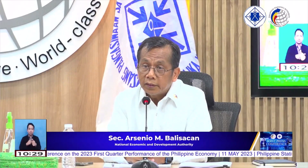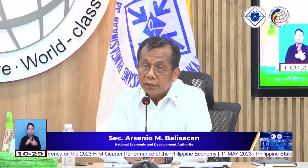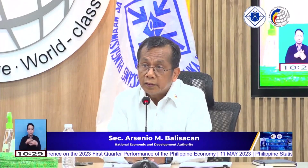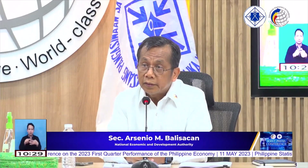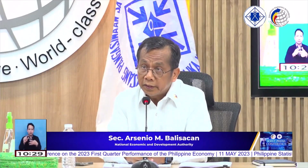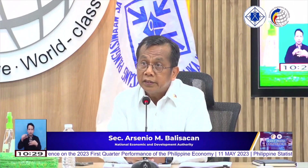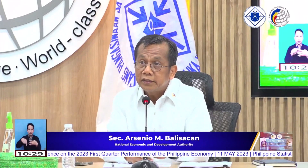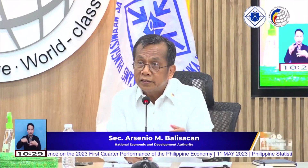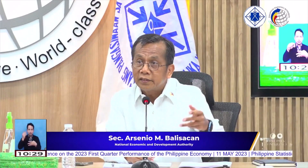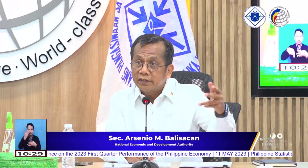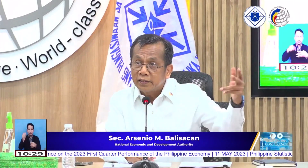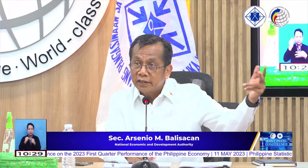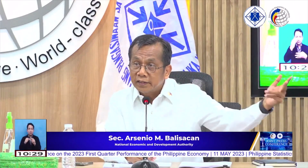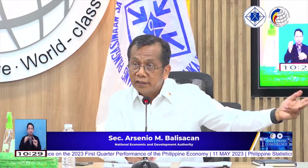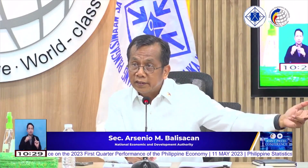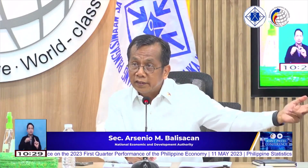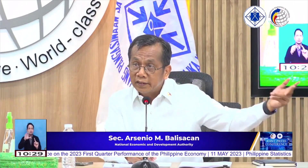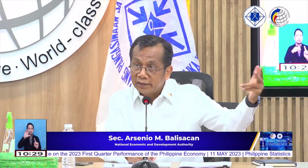is